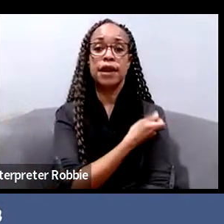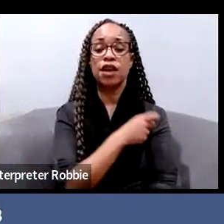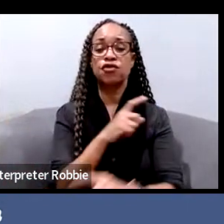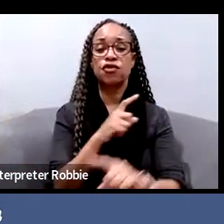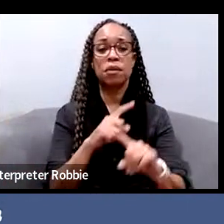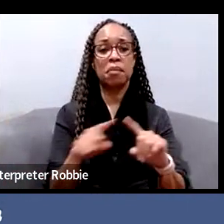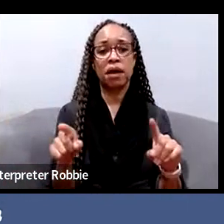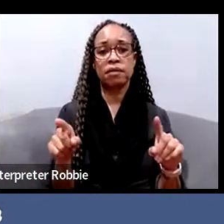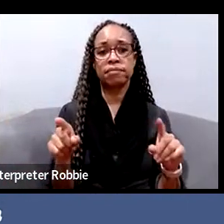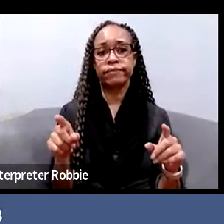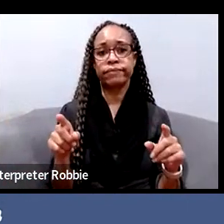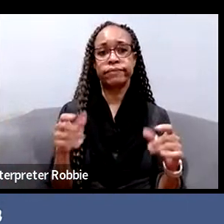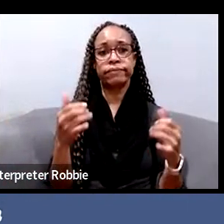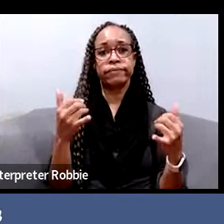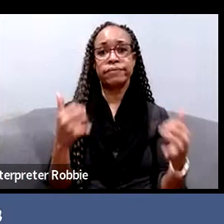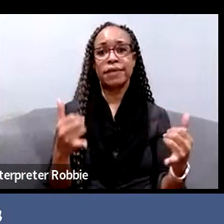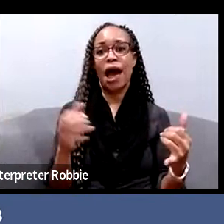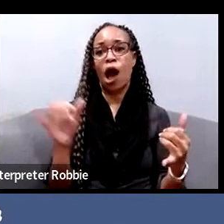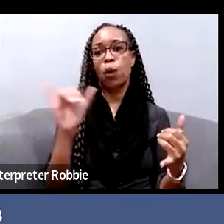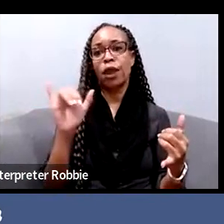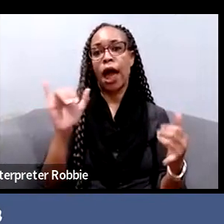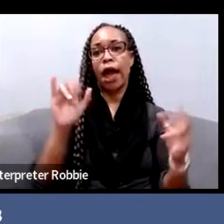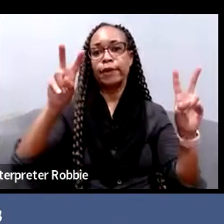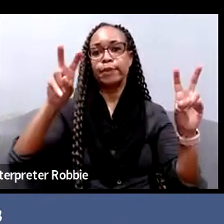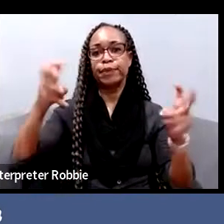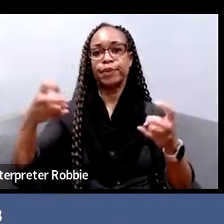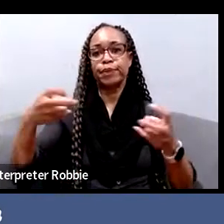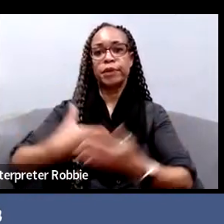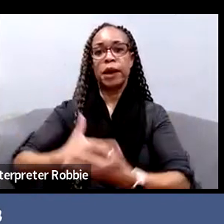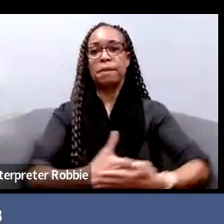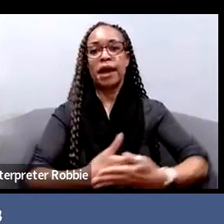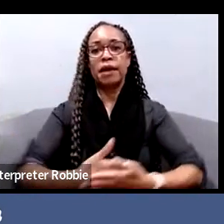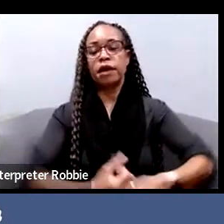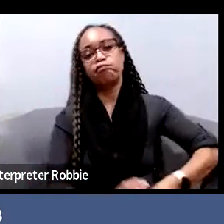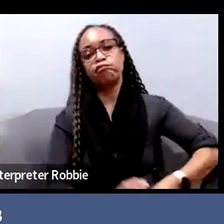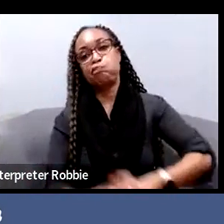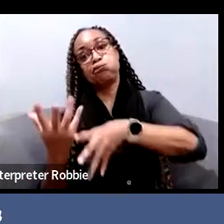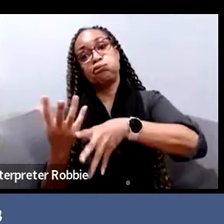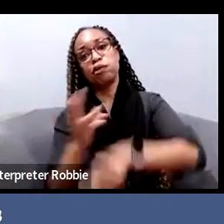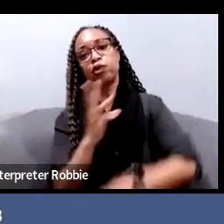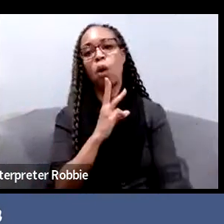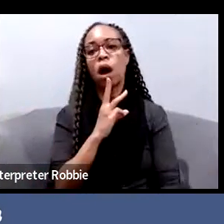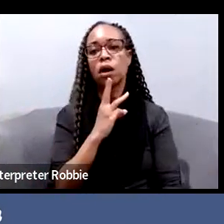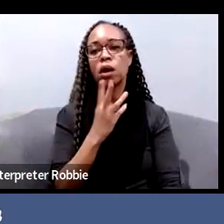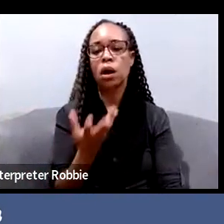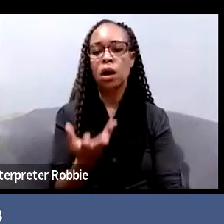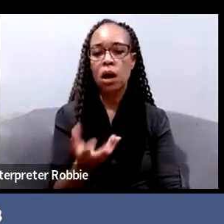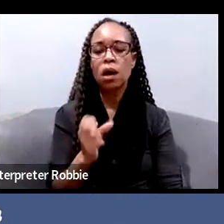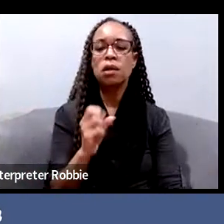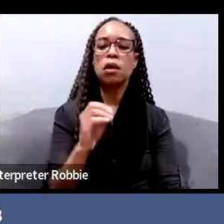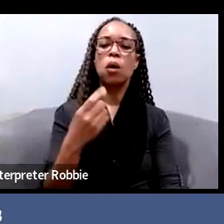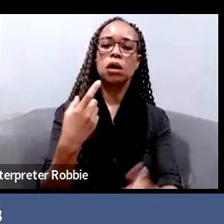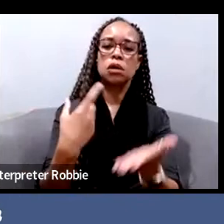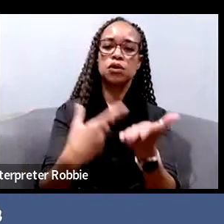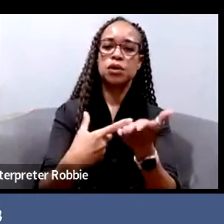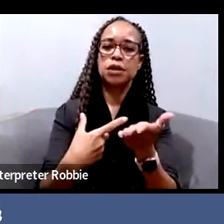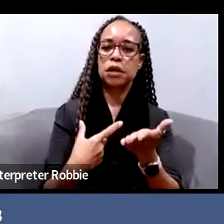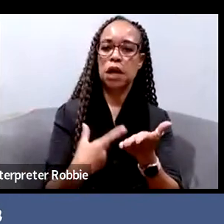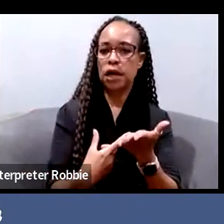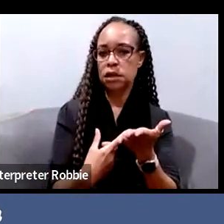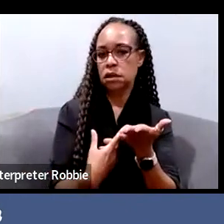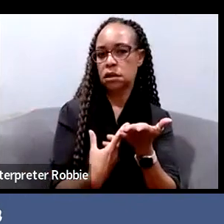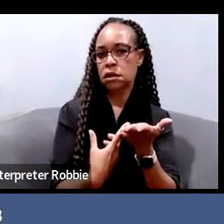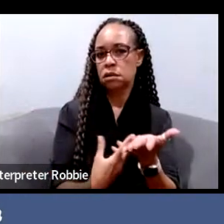totally throwing the baby out with the bathwater from my perspective. So if you could talk about the percentage of COVID